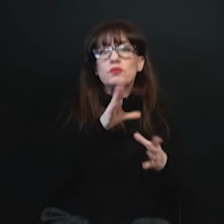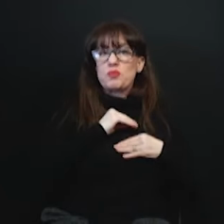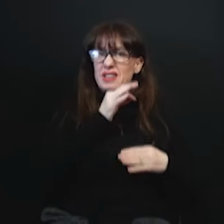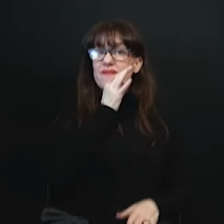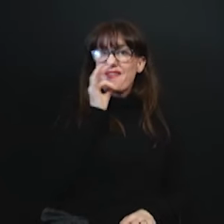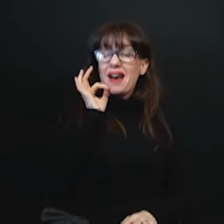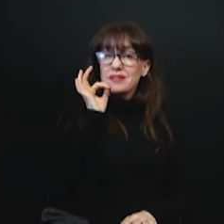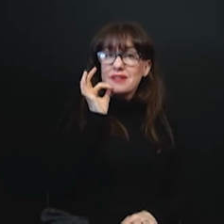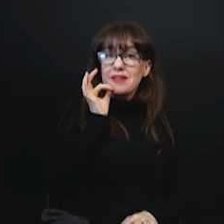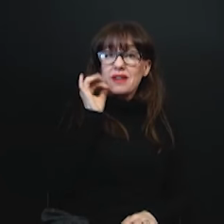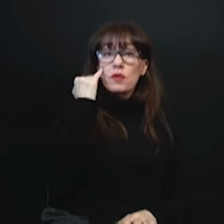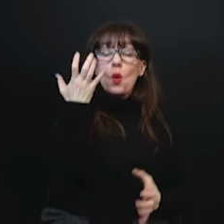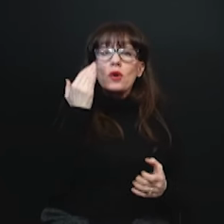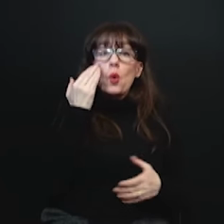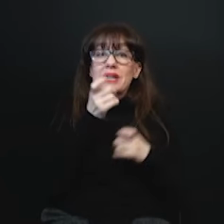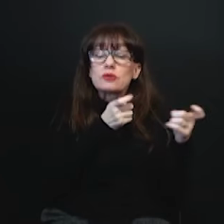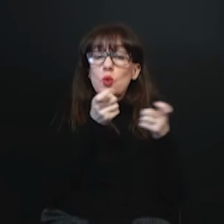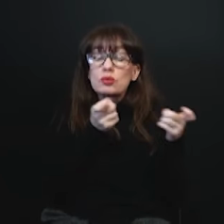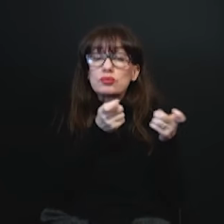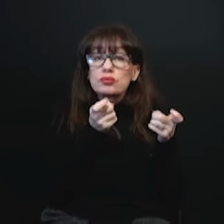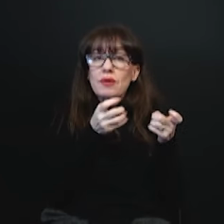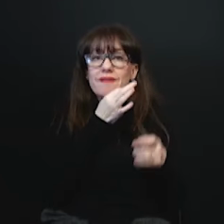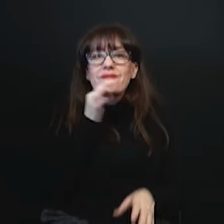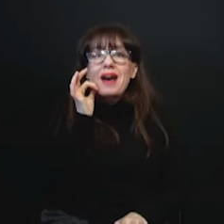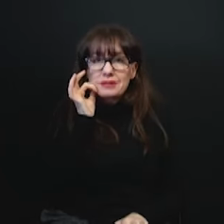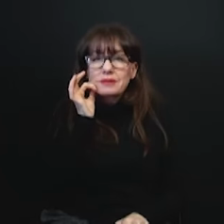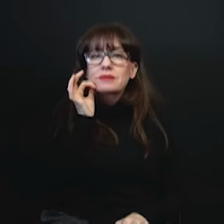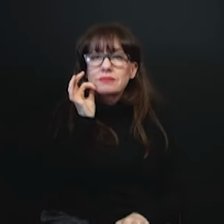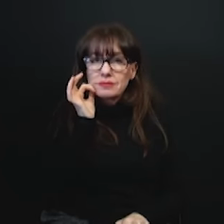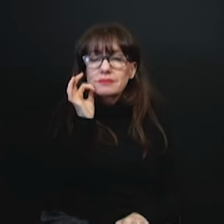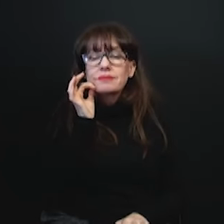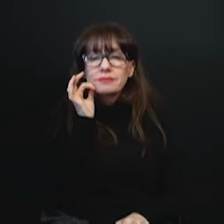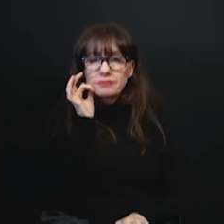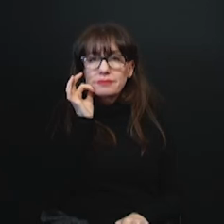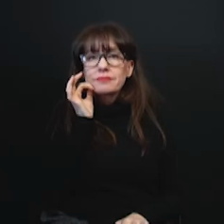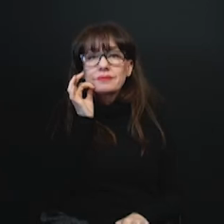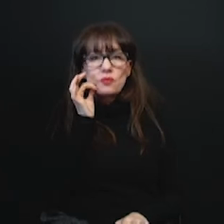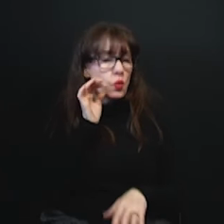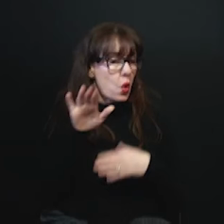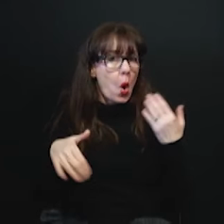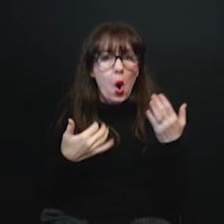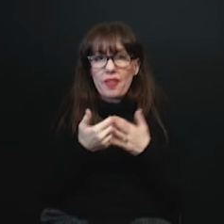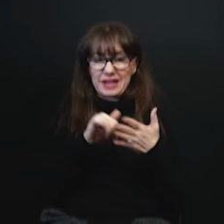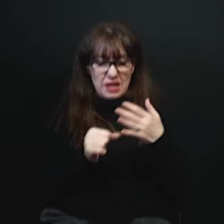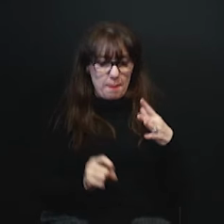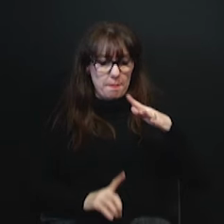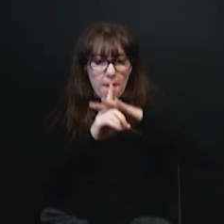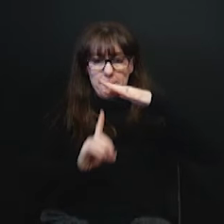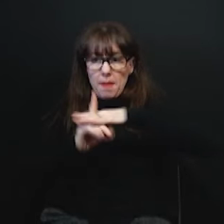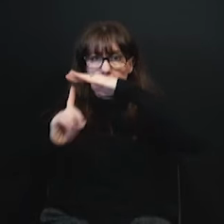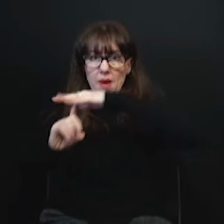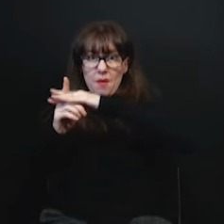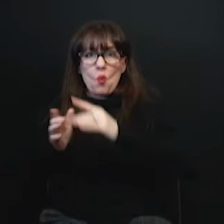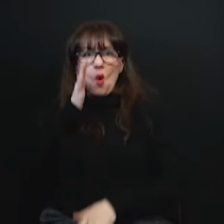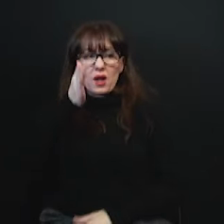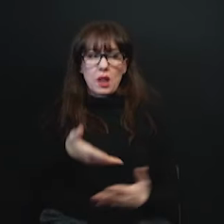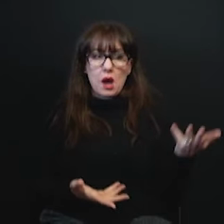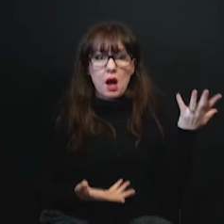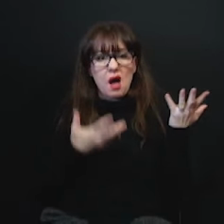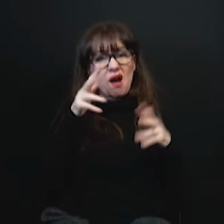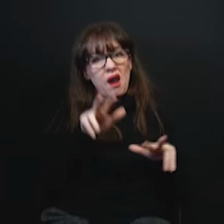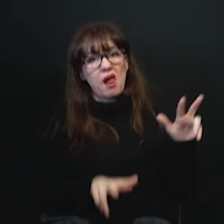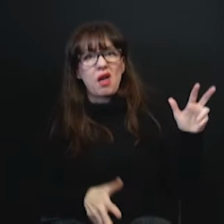fasting. If you want to know what controls you, fast. All that stuff is going to come to the surface. It's an